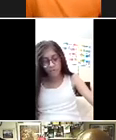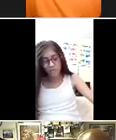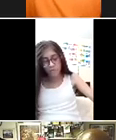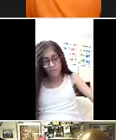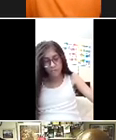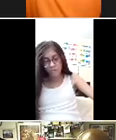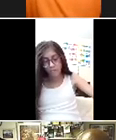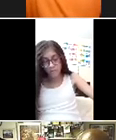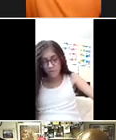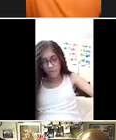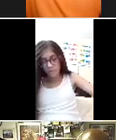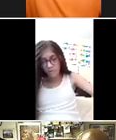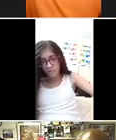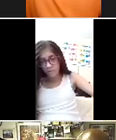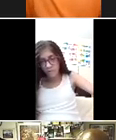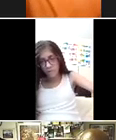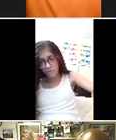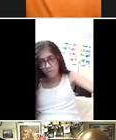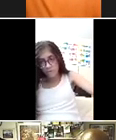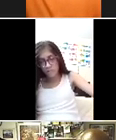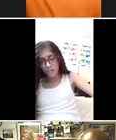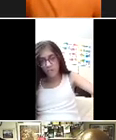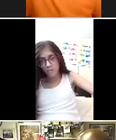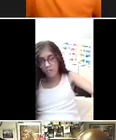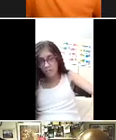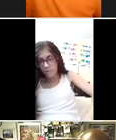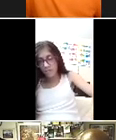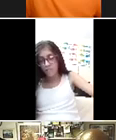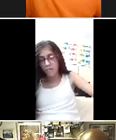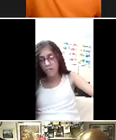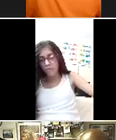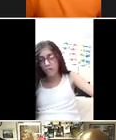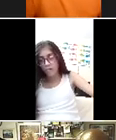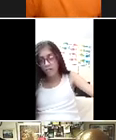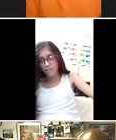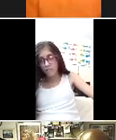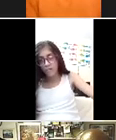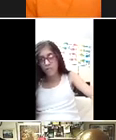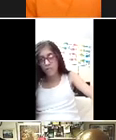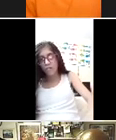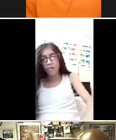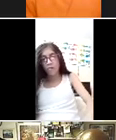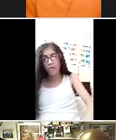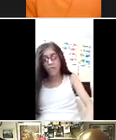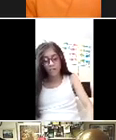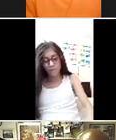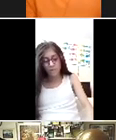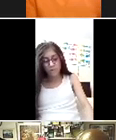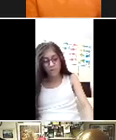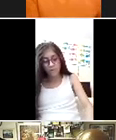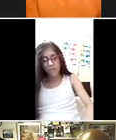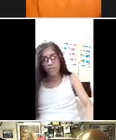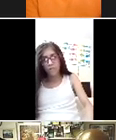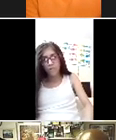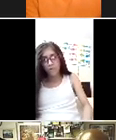is writing to the church members at Corinth. There was